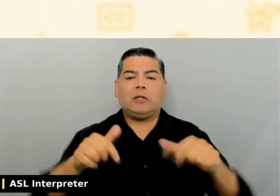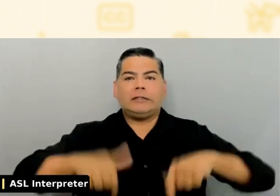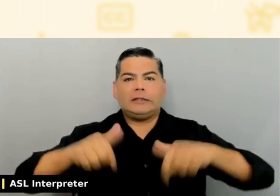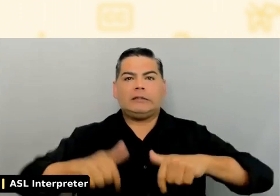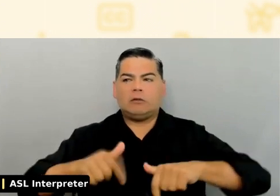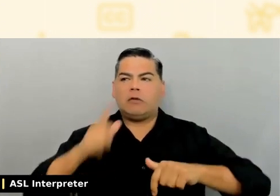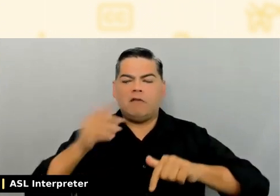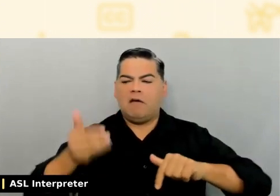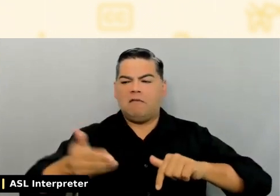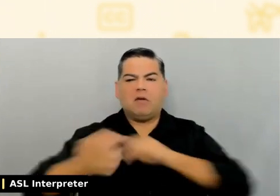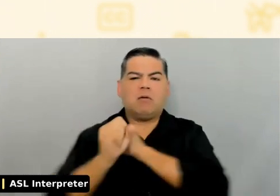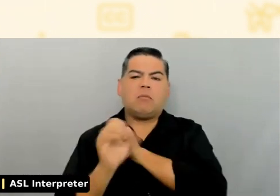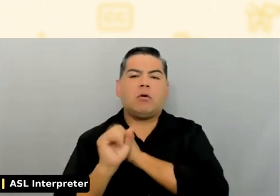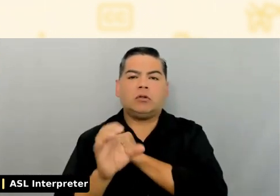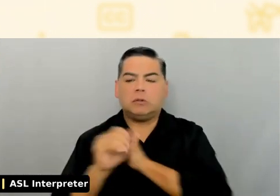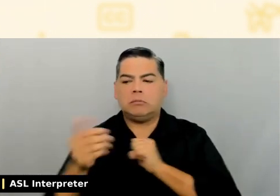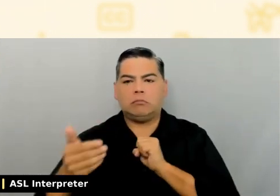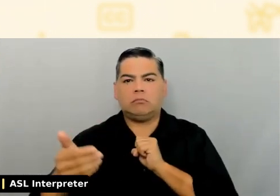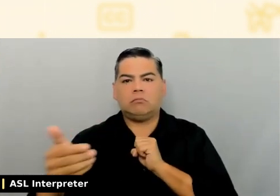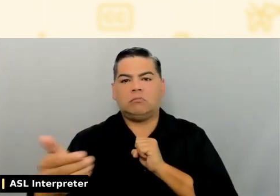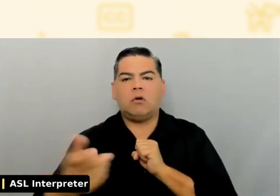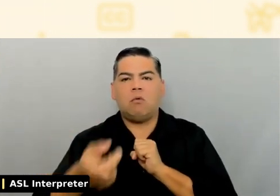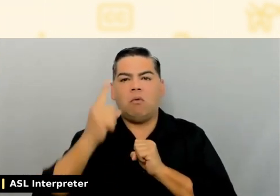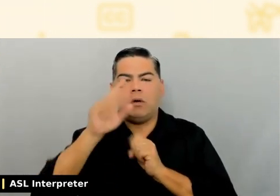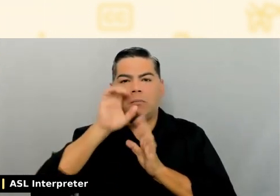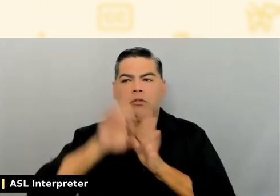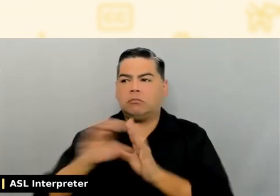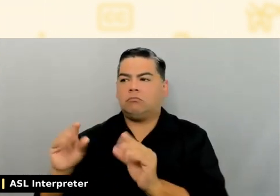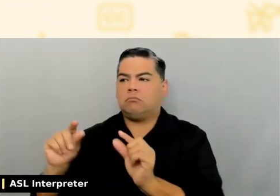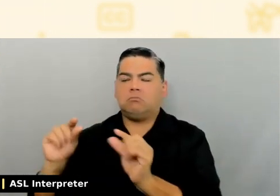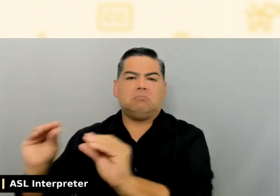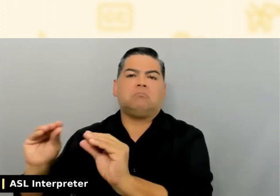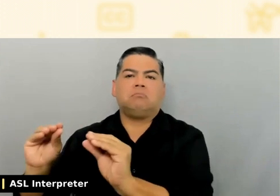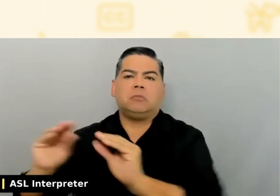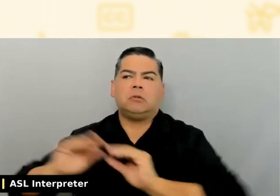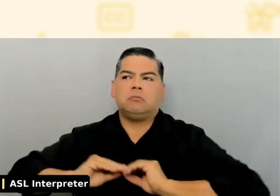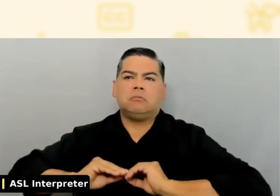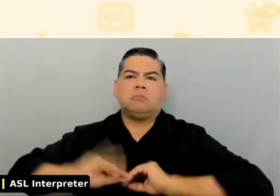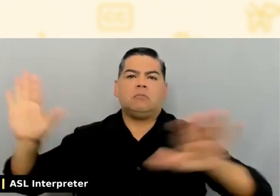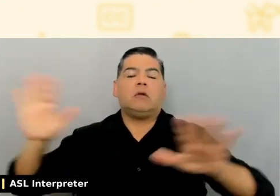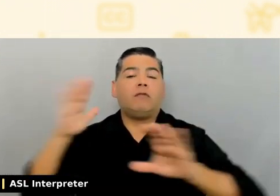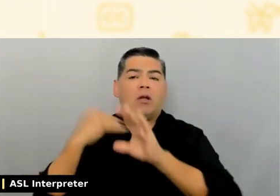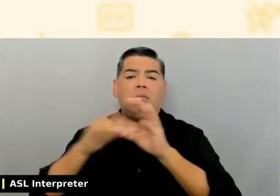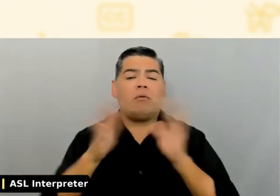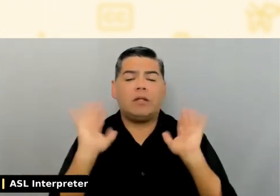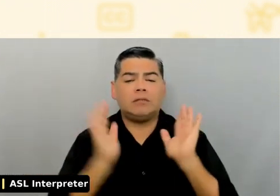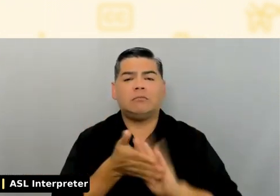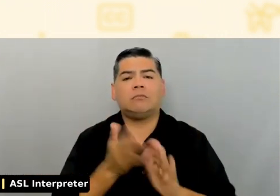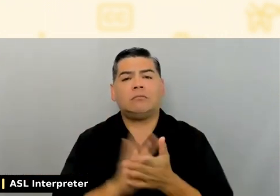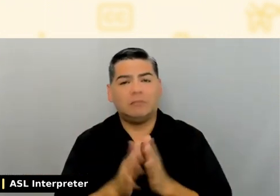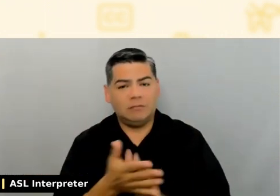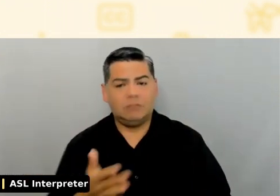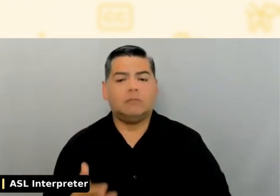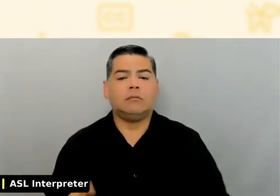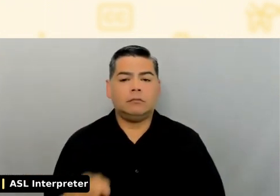frequent promotions, and they just insert this one image, send it out as an email, and that's it. So when you open that